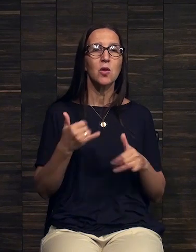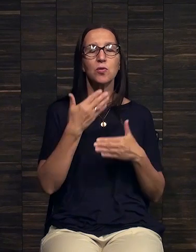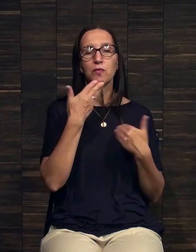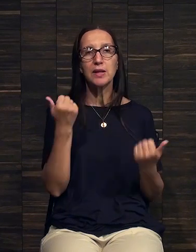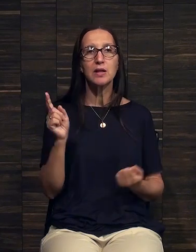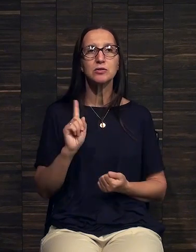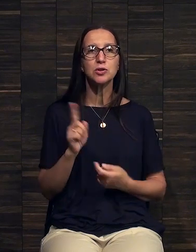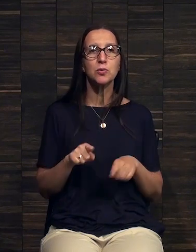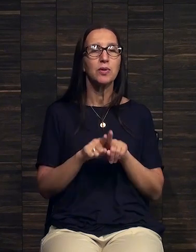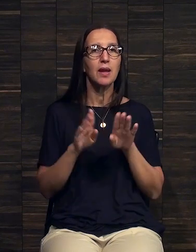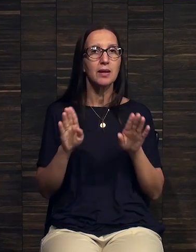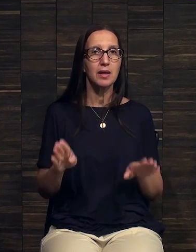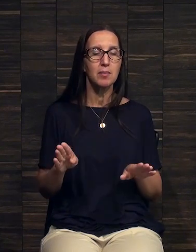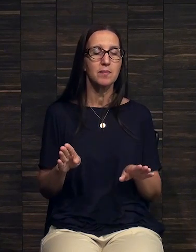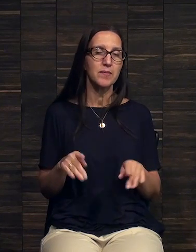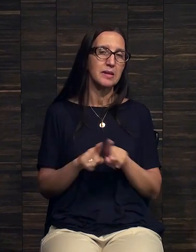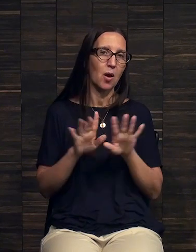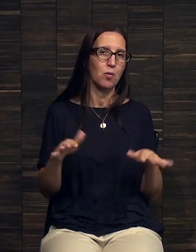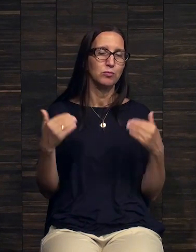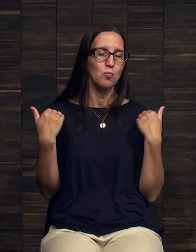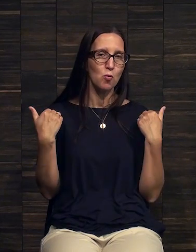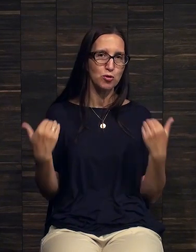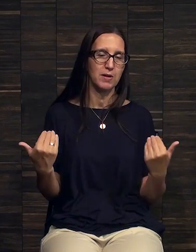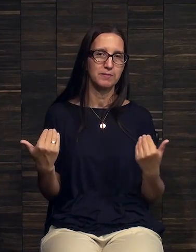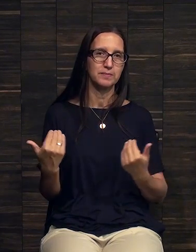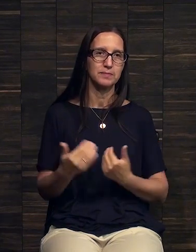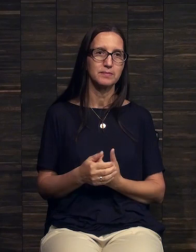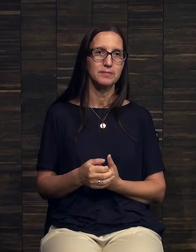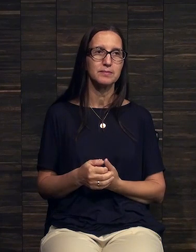And it's no wonder that such